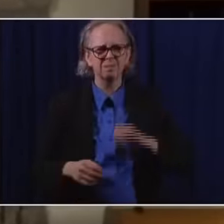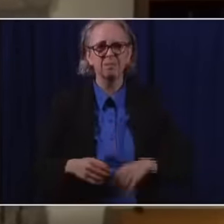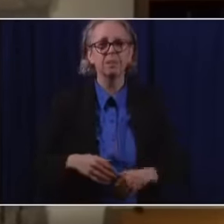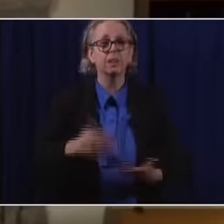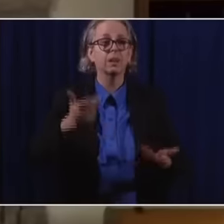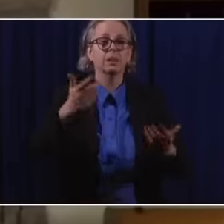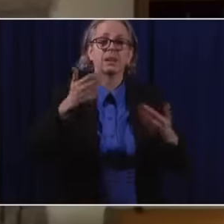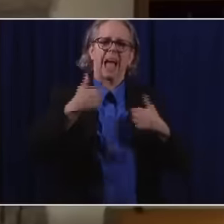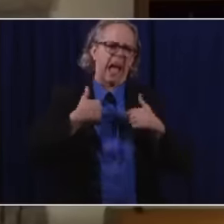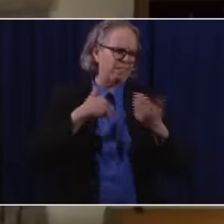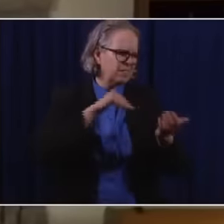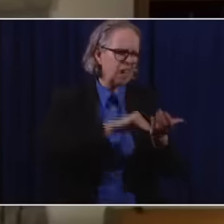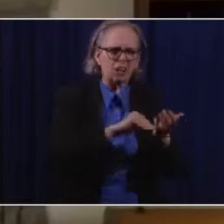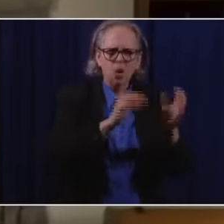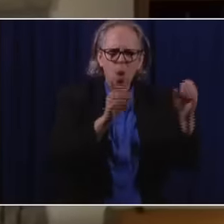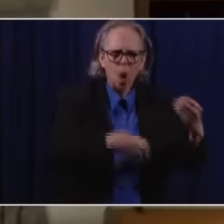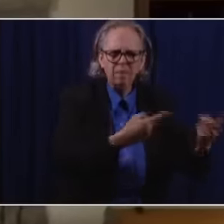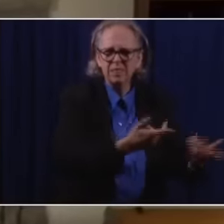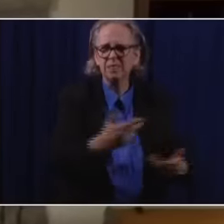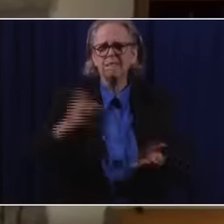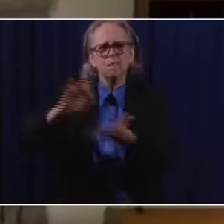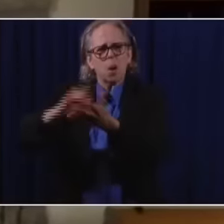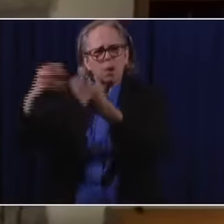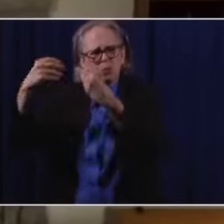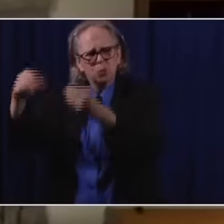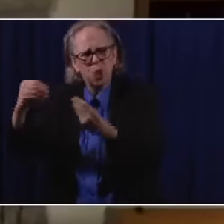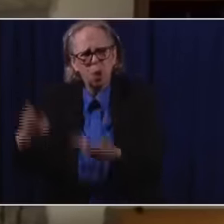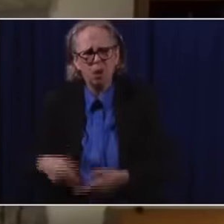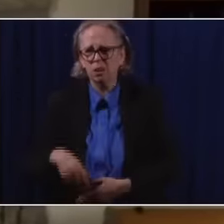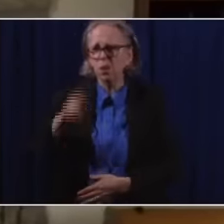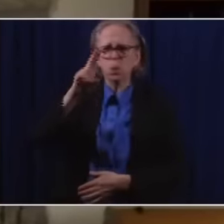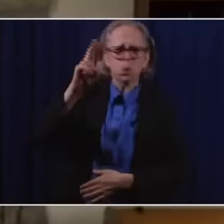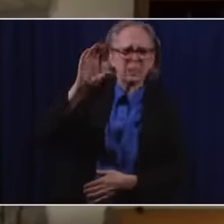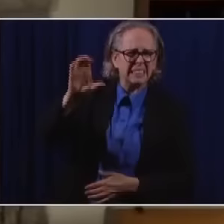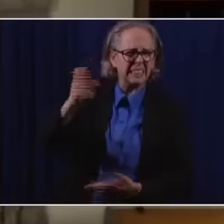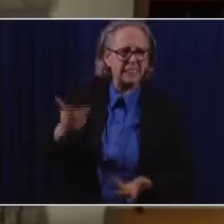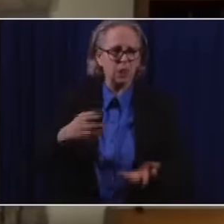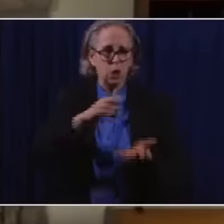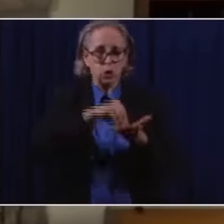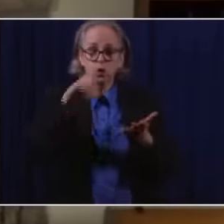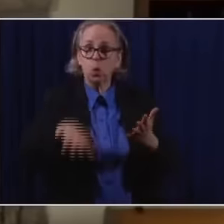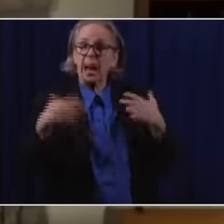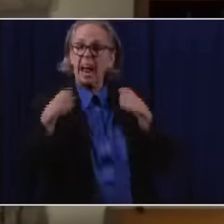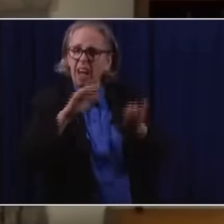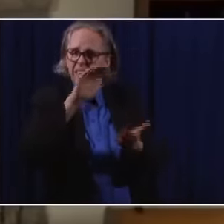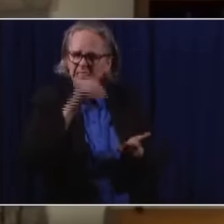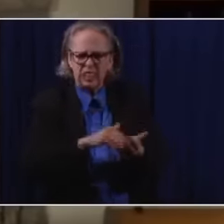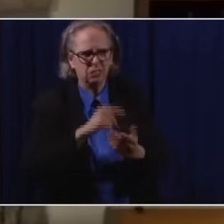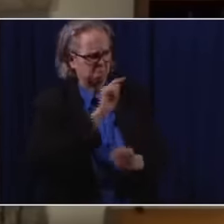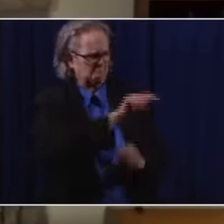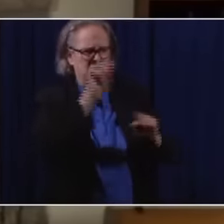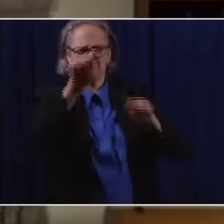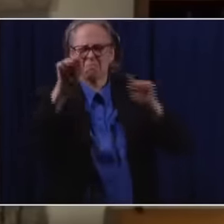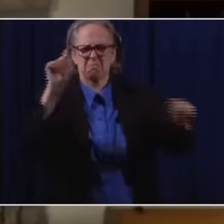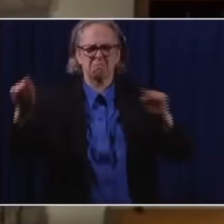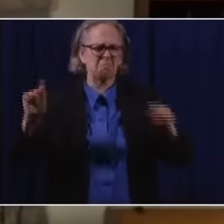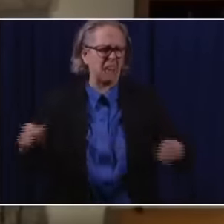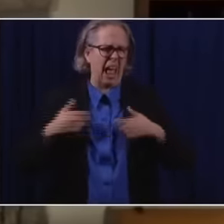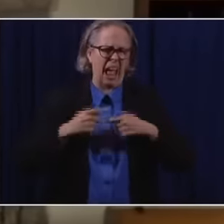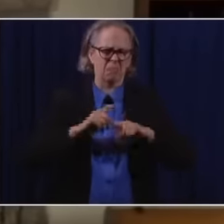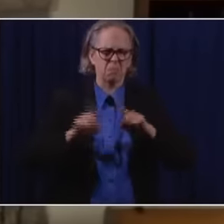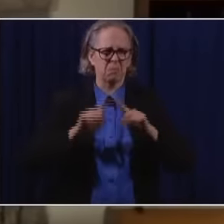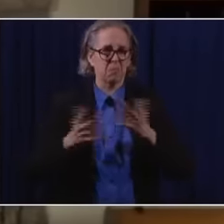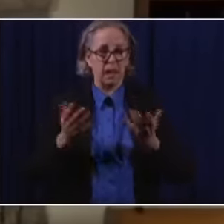retail pharmacies, urgent care clinics, student health centers. In addition, many providers and local health departments are offering drive-through